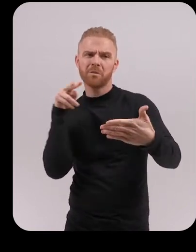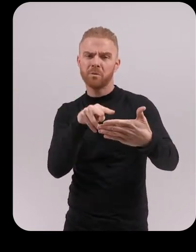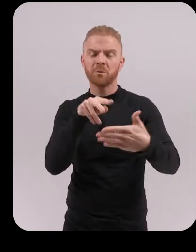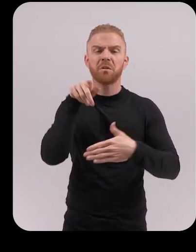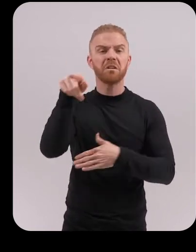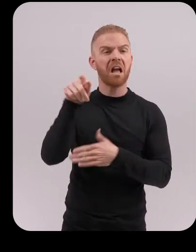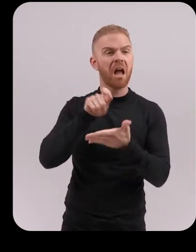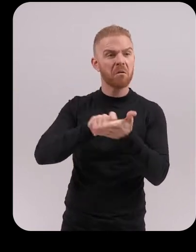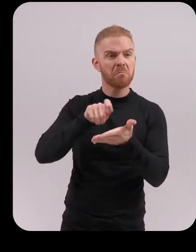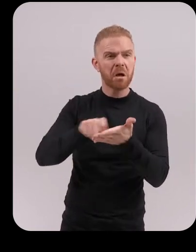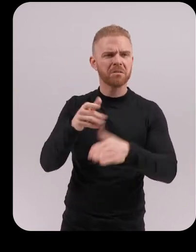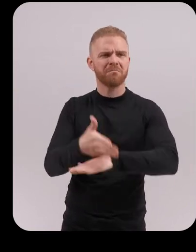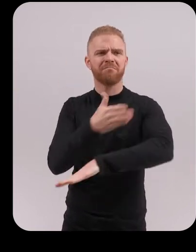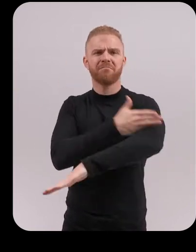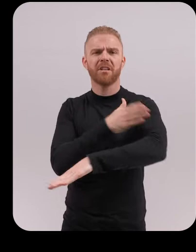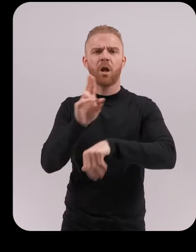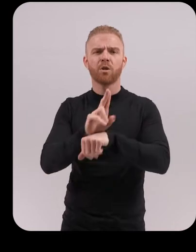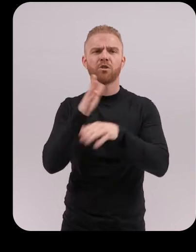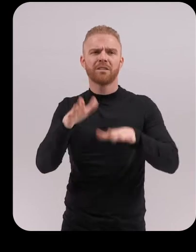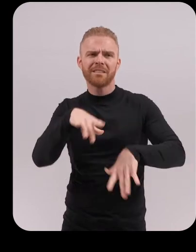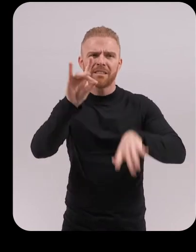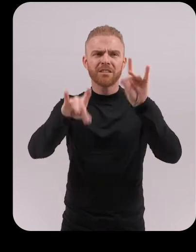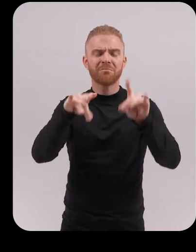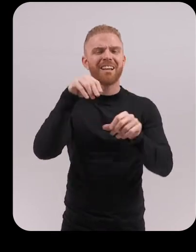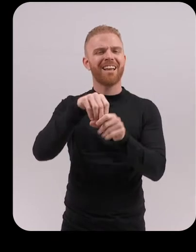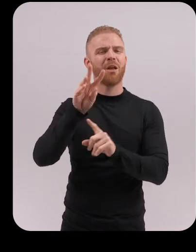user discoverability in the widget picker.